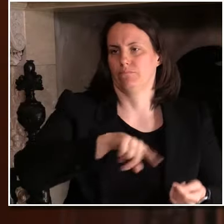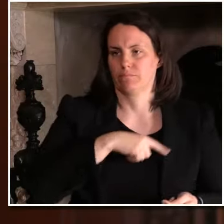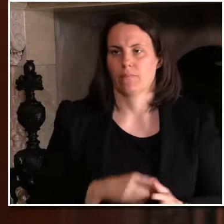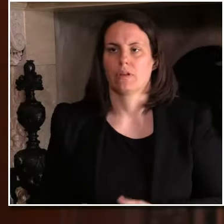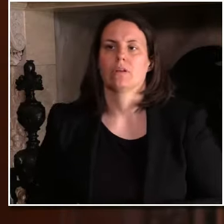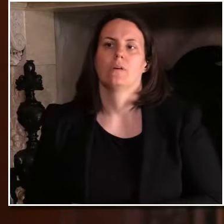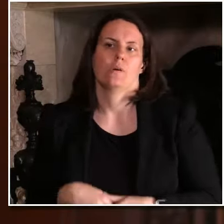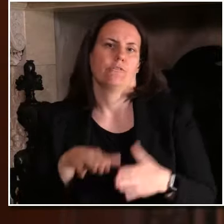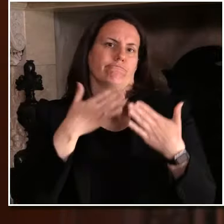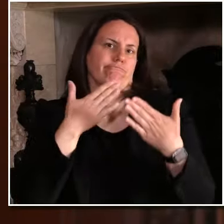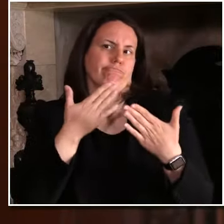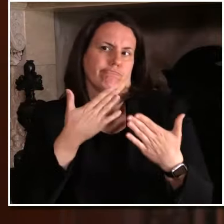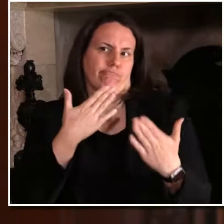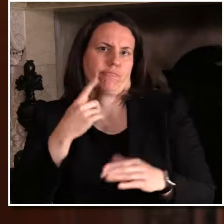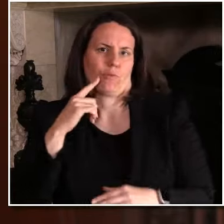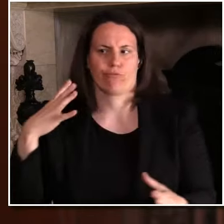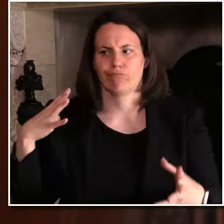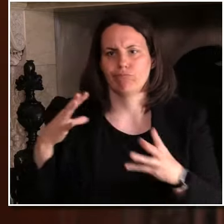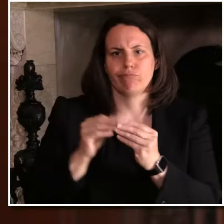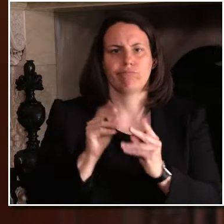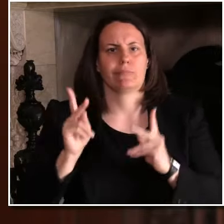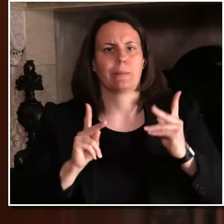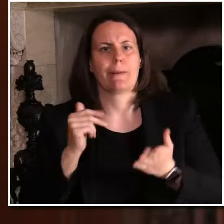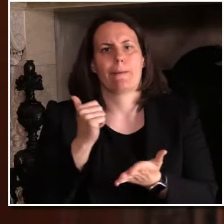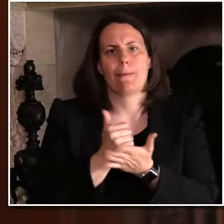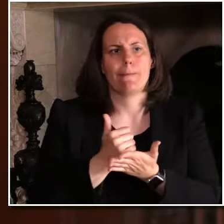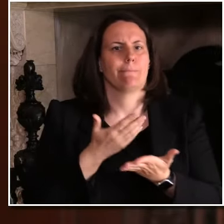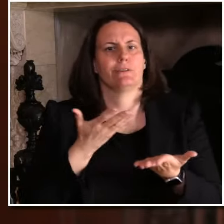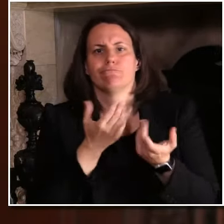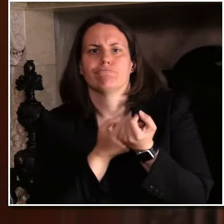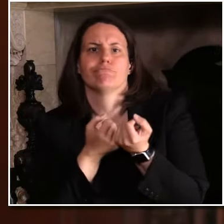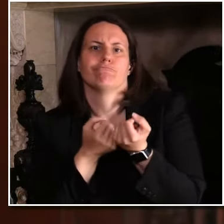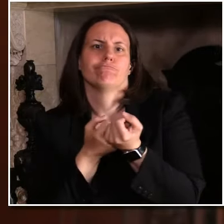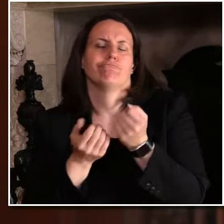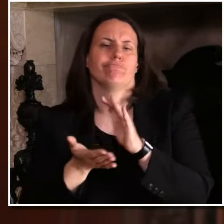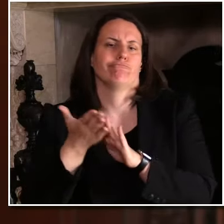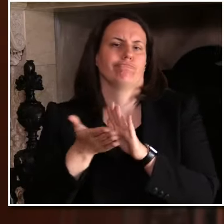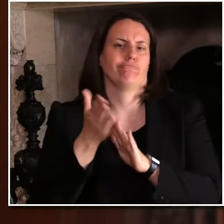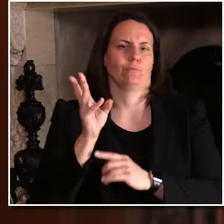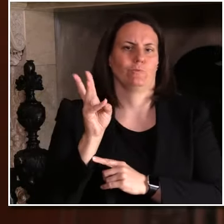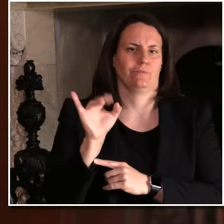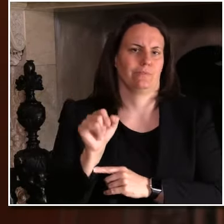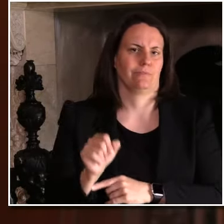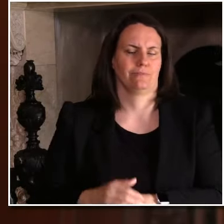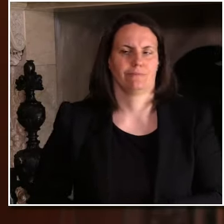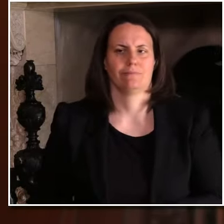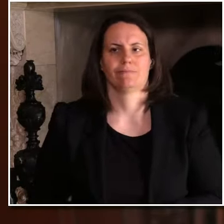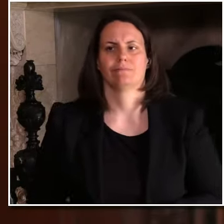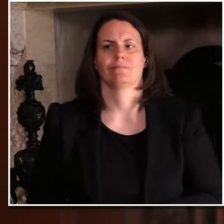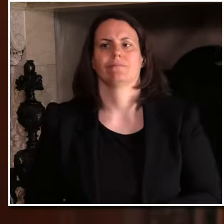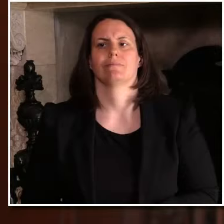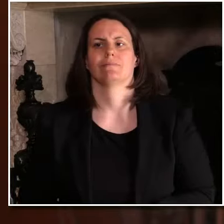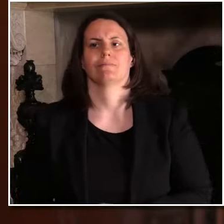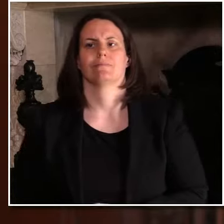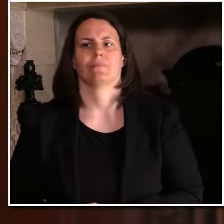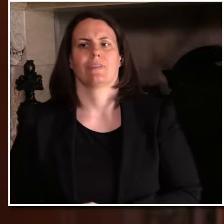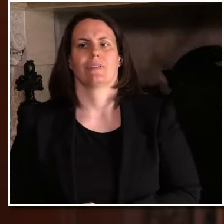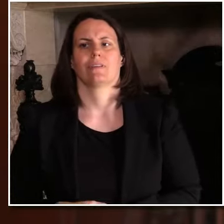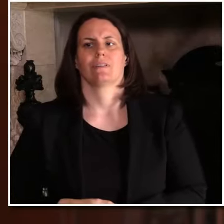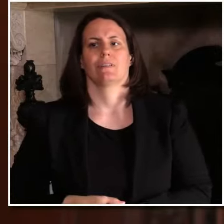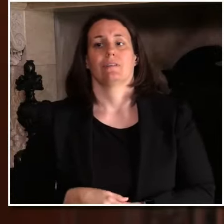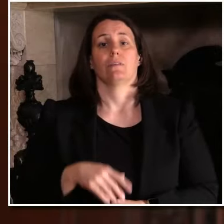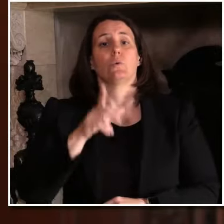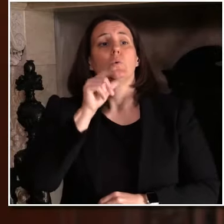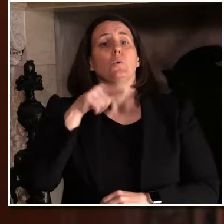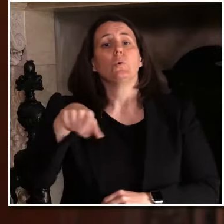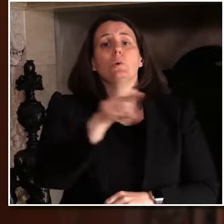these difficult times. And Wisconsinites across our state who are continuing to stay safer at home, please keep up the good work so